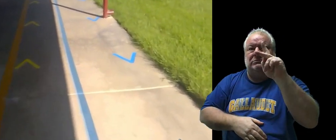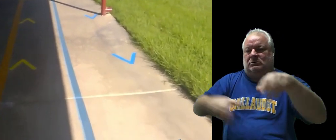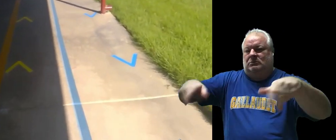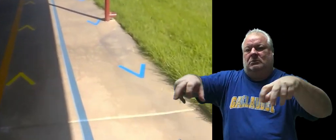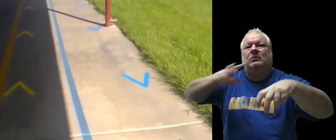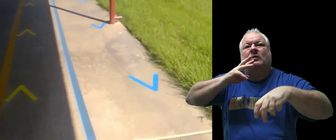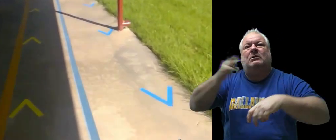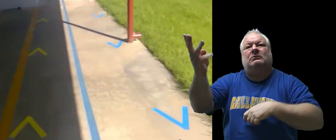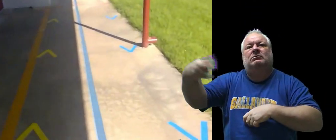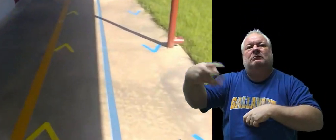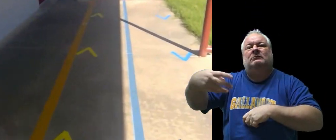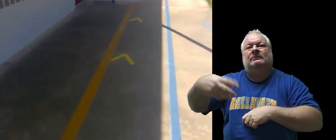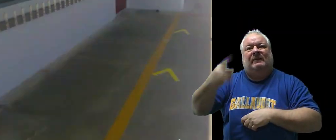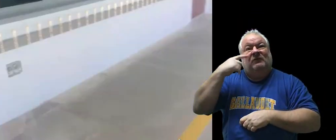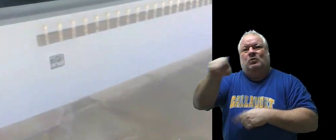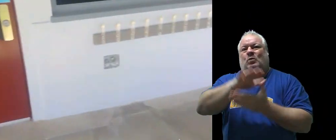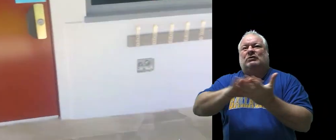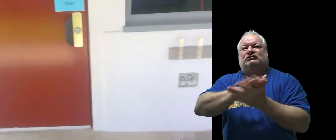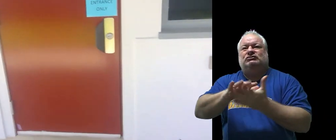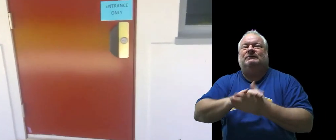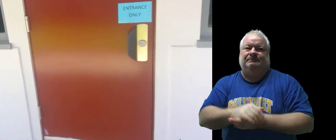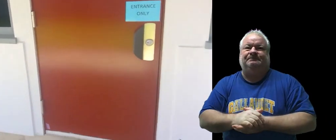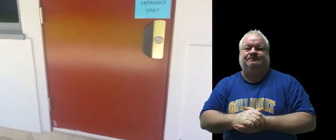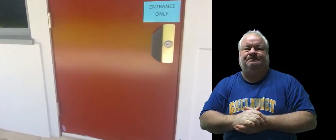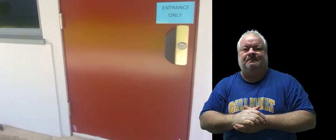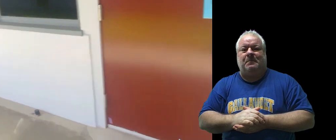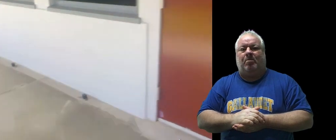to the sinks.